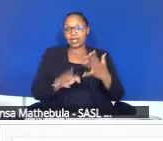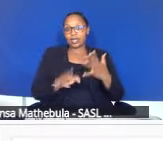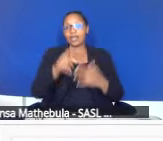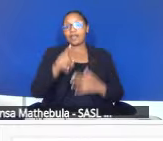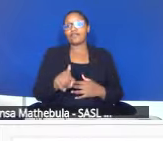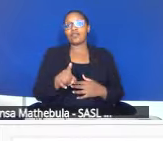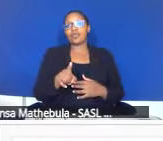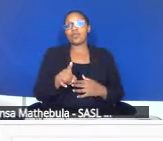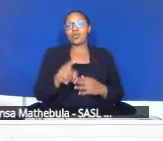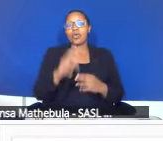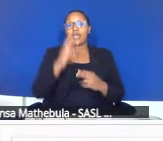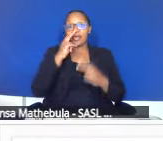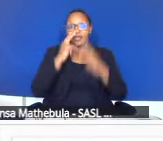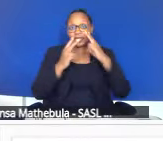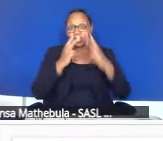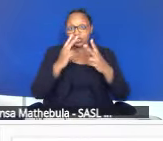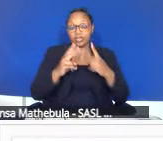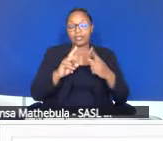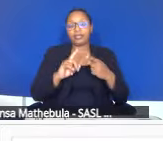vision.